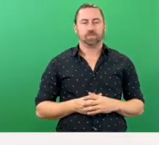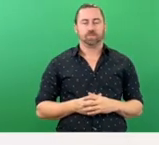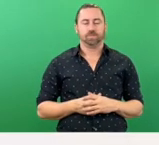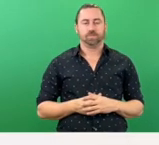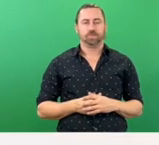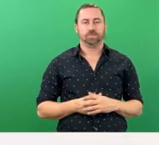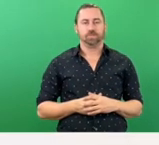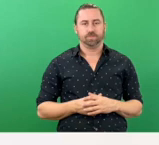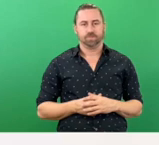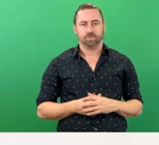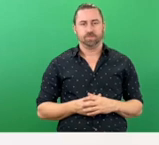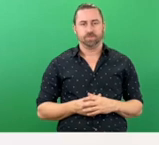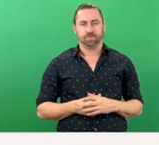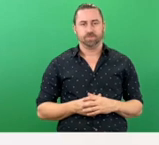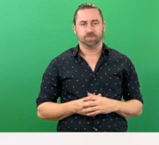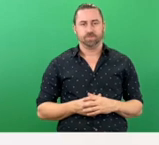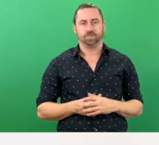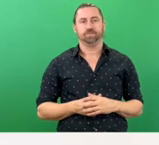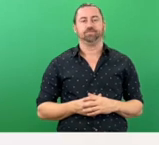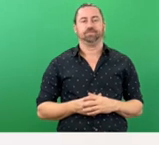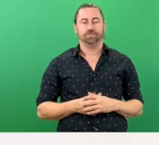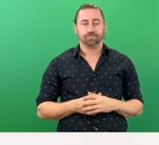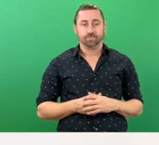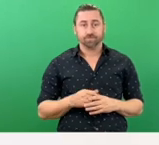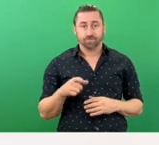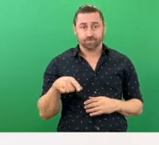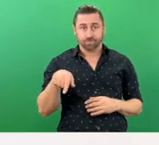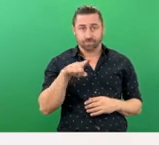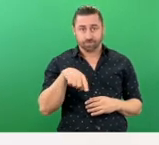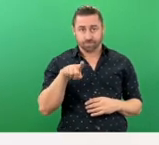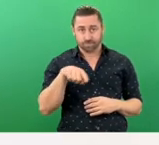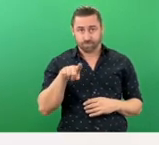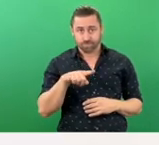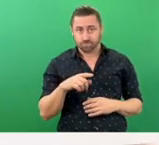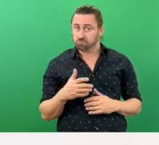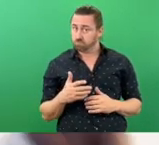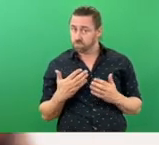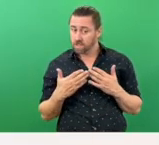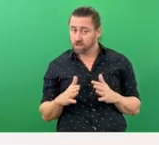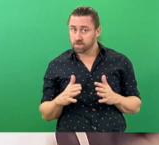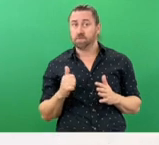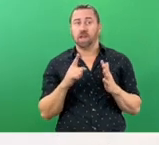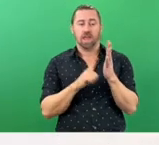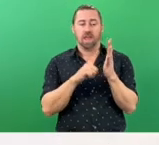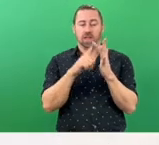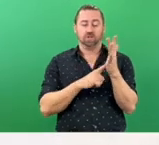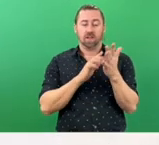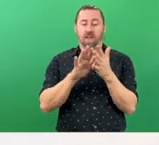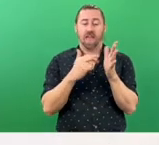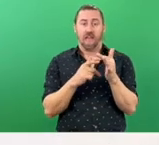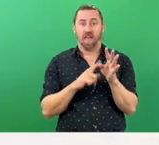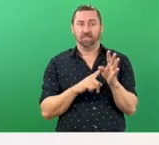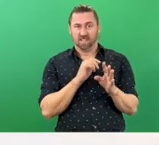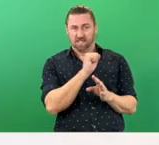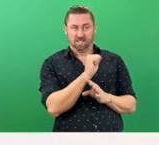there we go. All right, now, what I'm going to have you begin with this morning is to actually use L.J. Harvey's